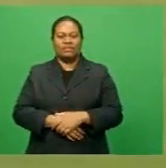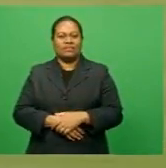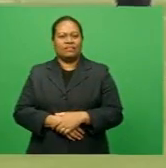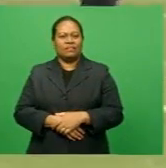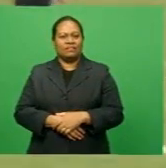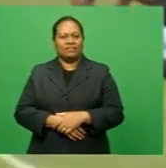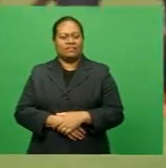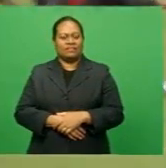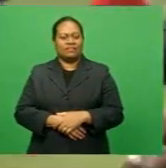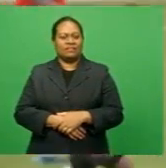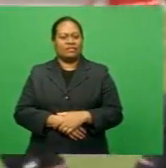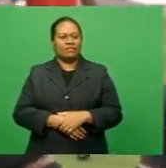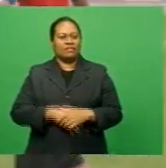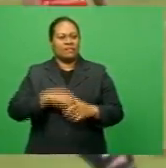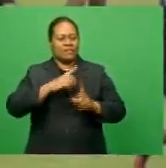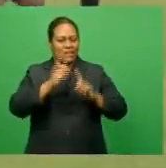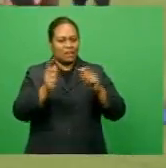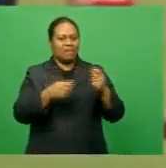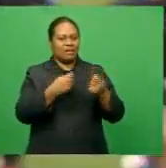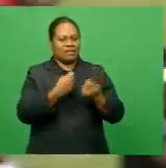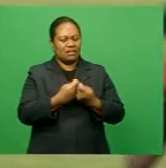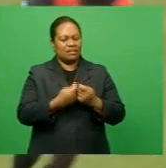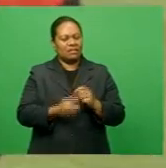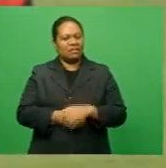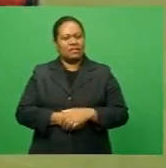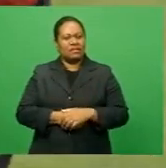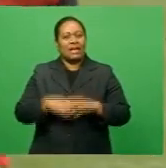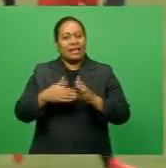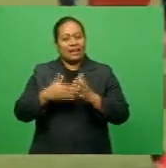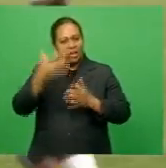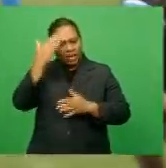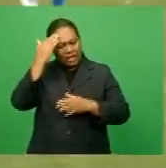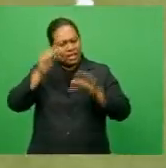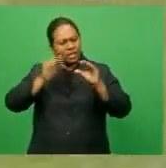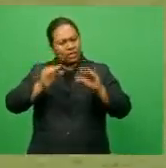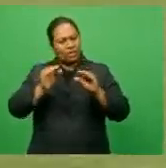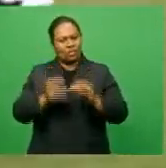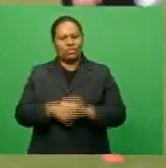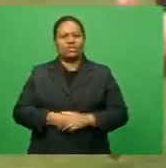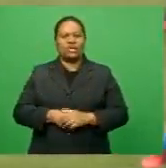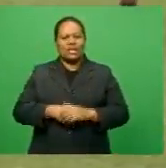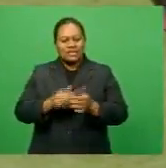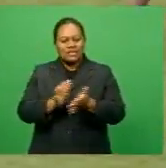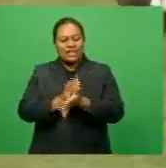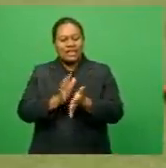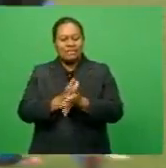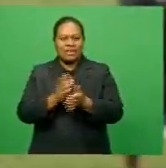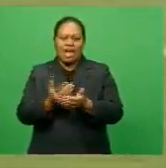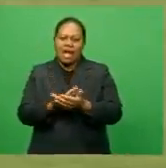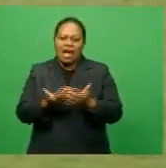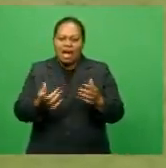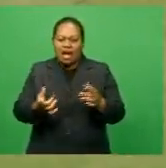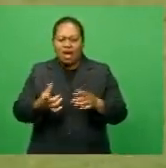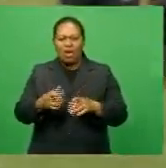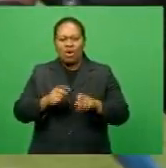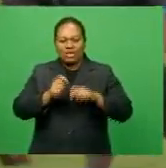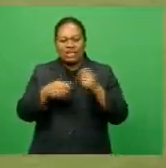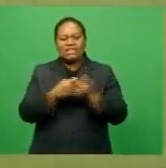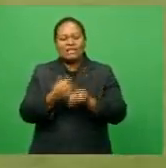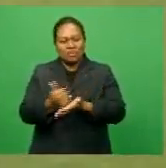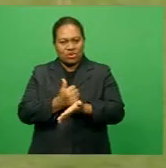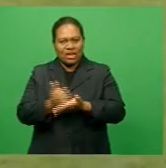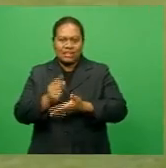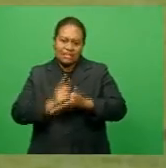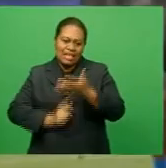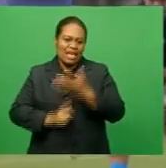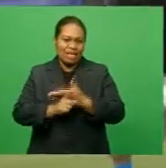So the team morale is quite high. Even head coach Vern Cotter is pleased with how the team is reacting to the challenging